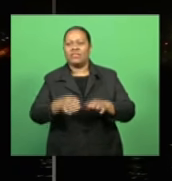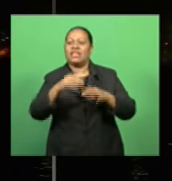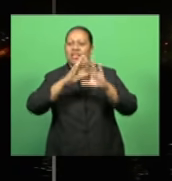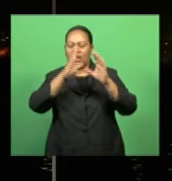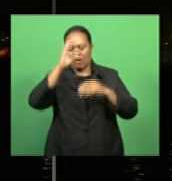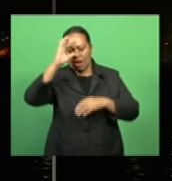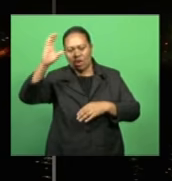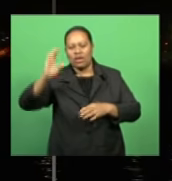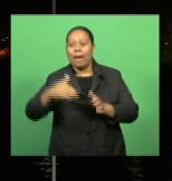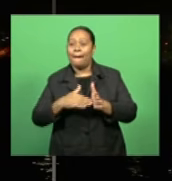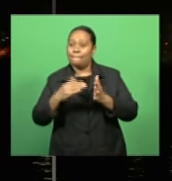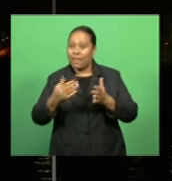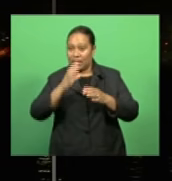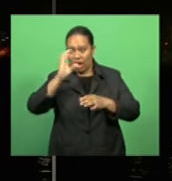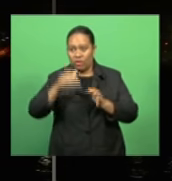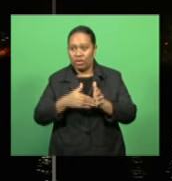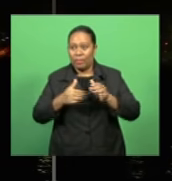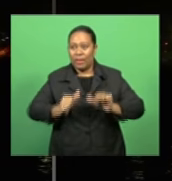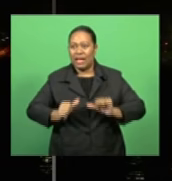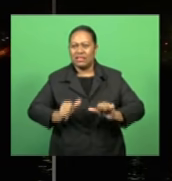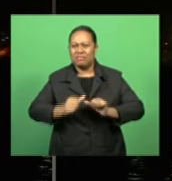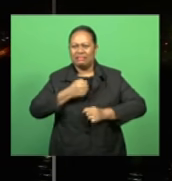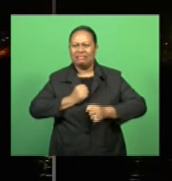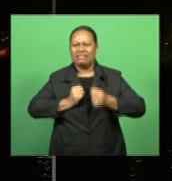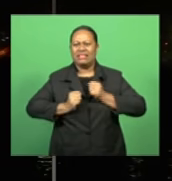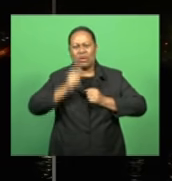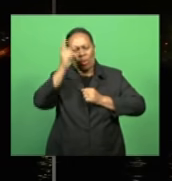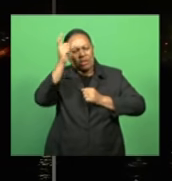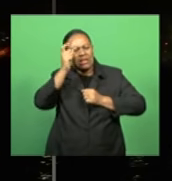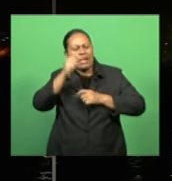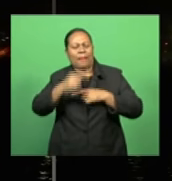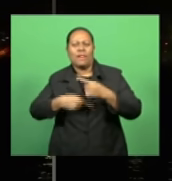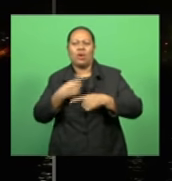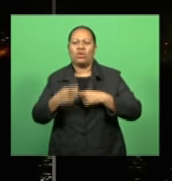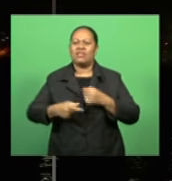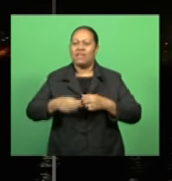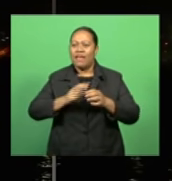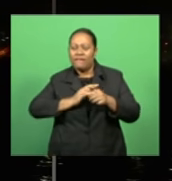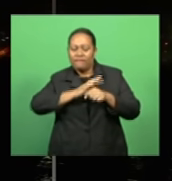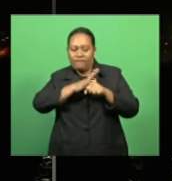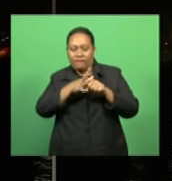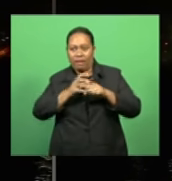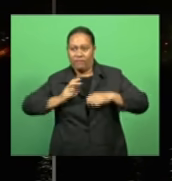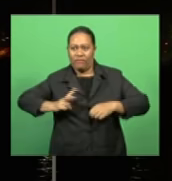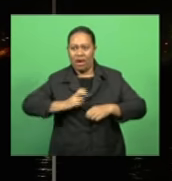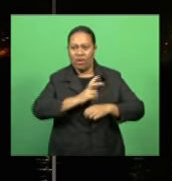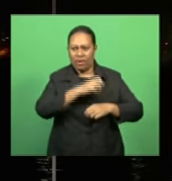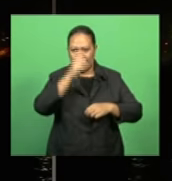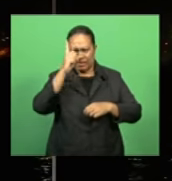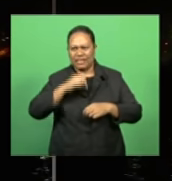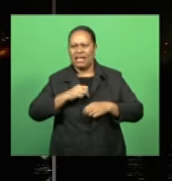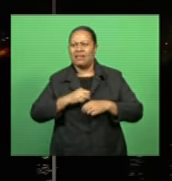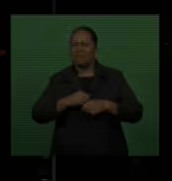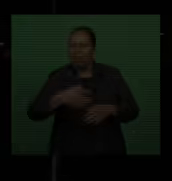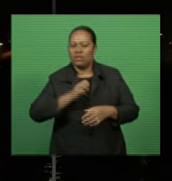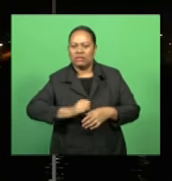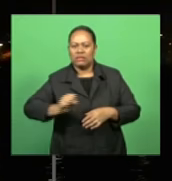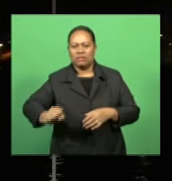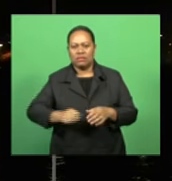the country's president has shrugged off concerns about the virus, claiming it can be warded off by vodka and